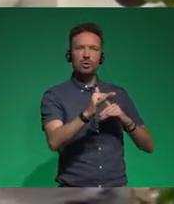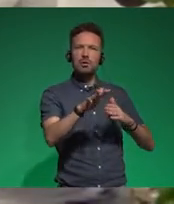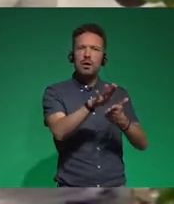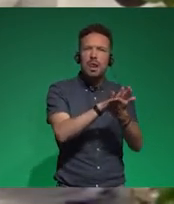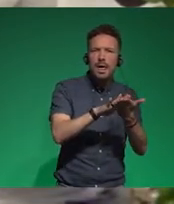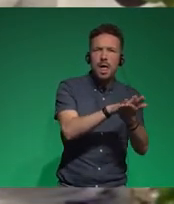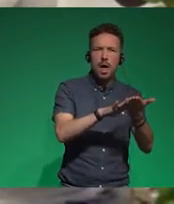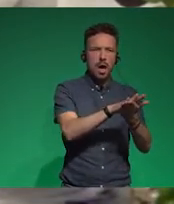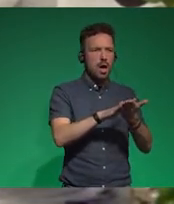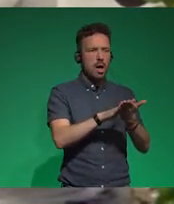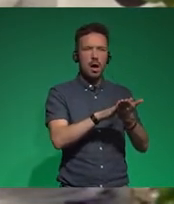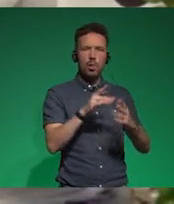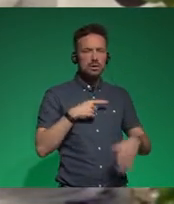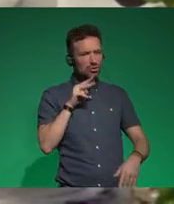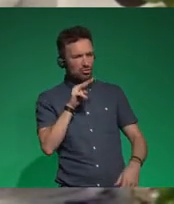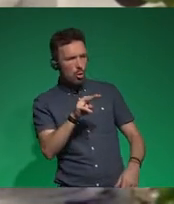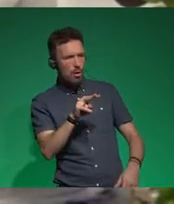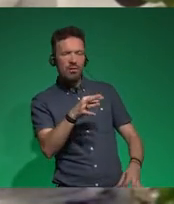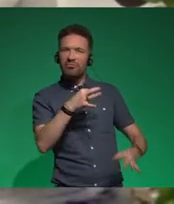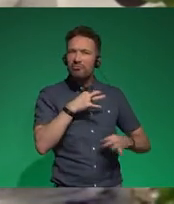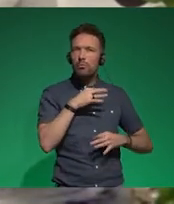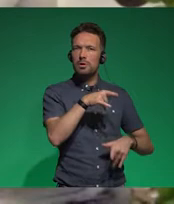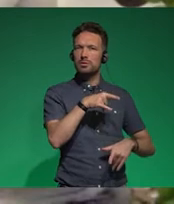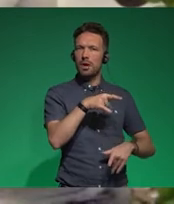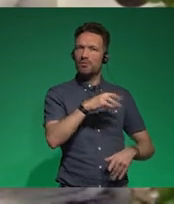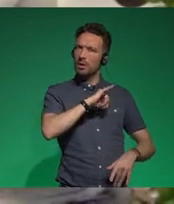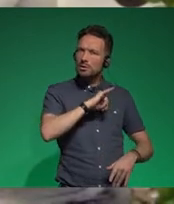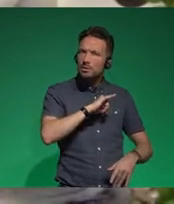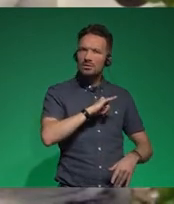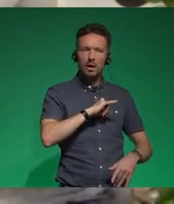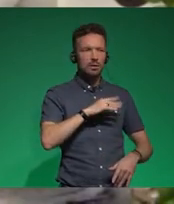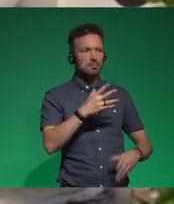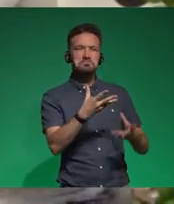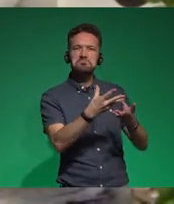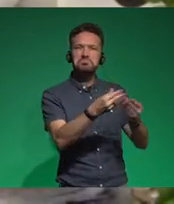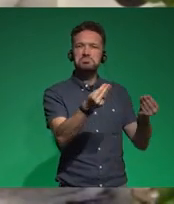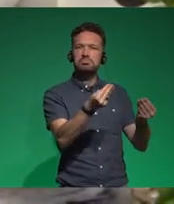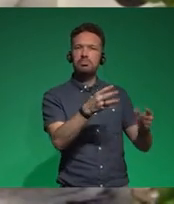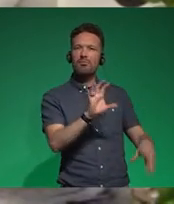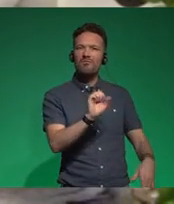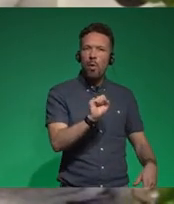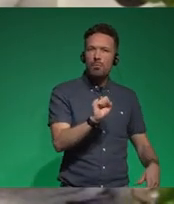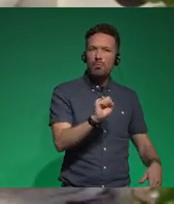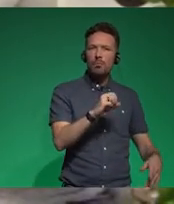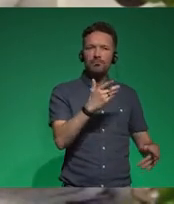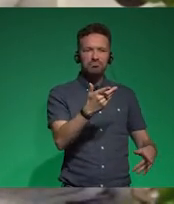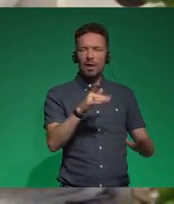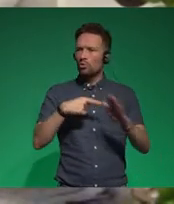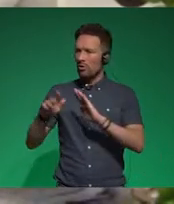meaningfully of this kind of history. So I was interested in using the kind